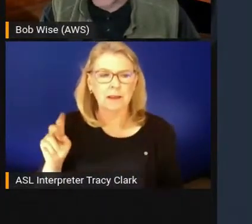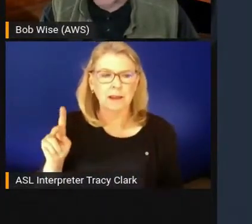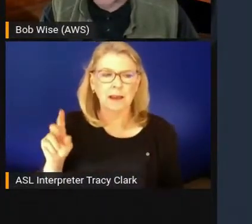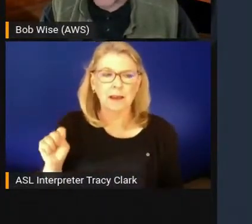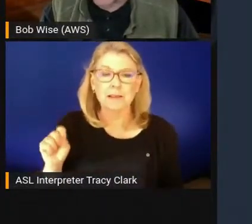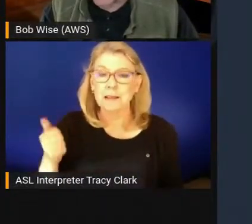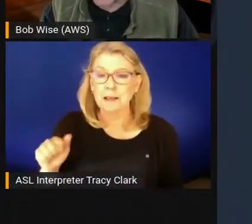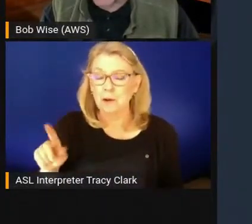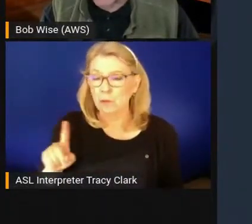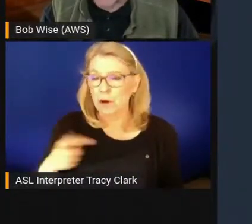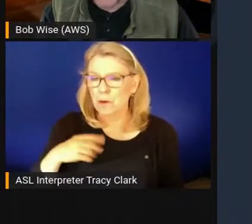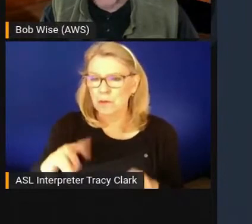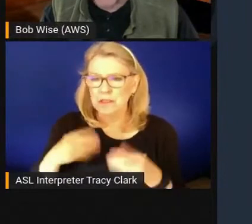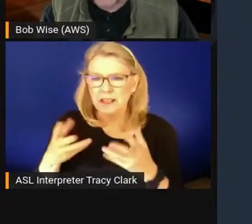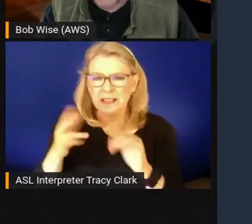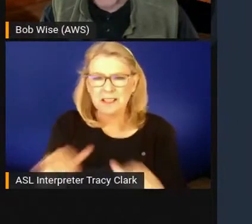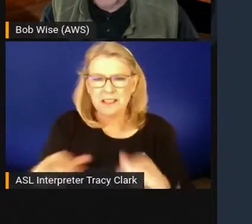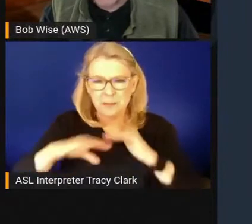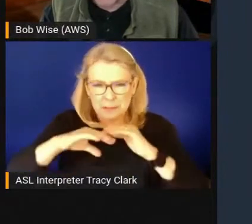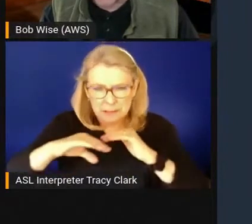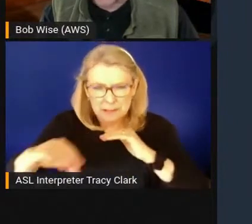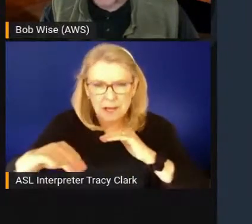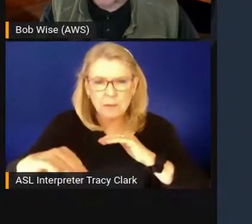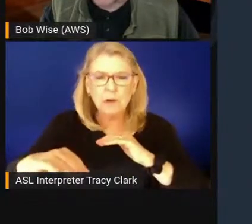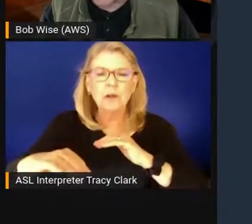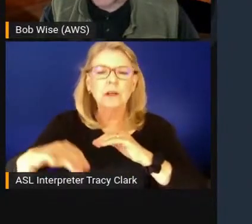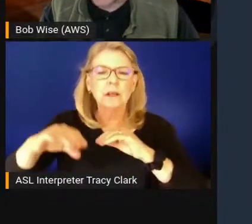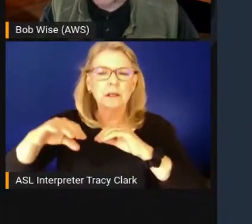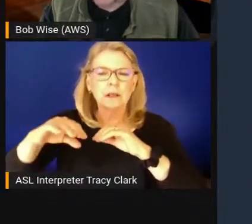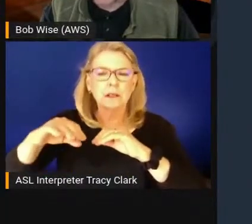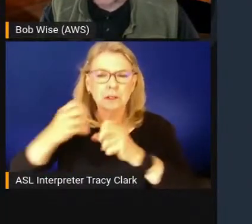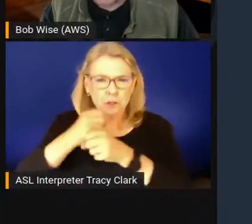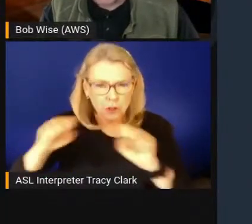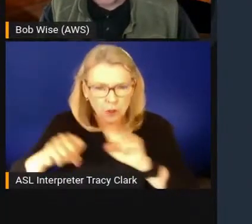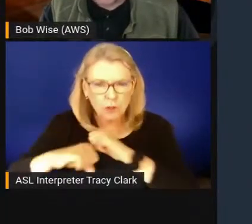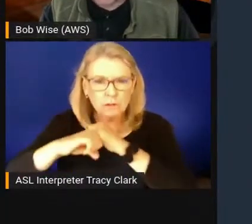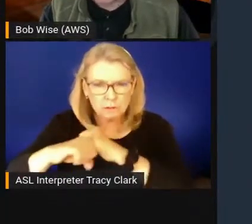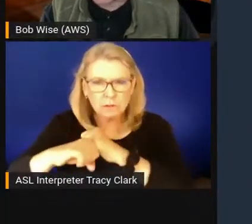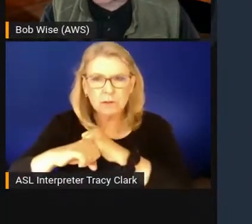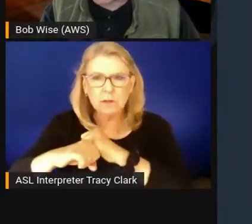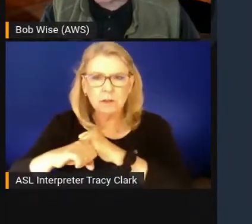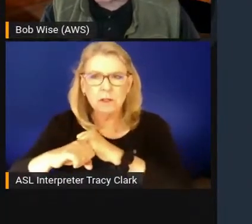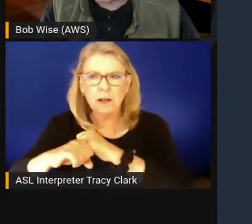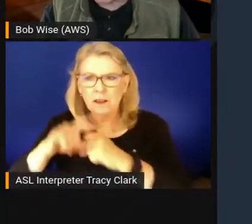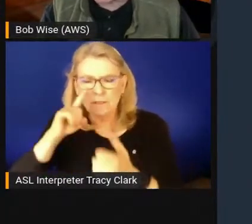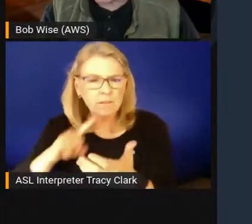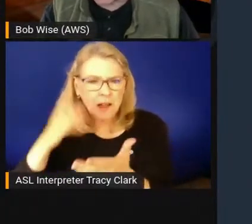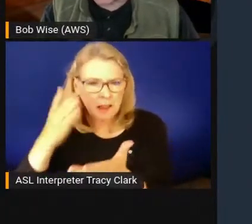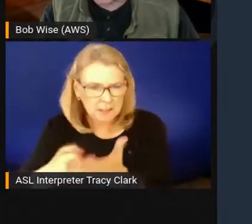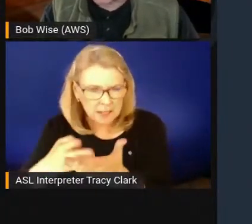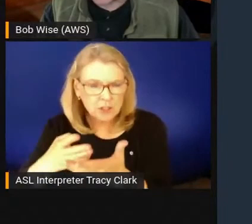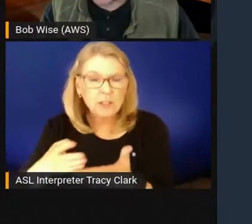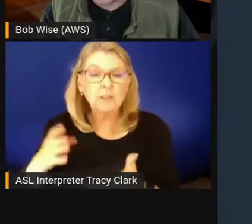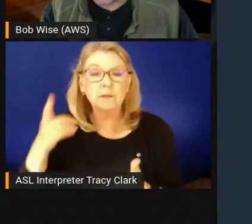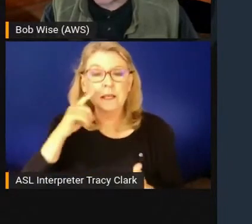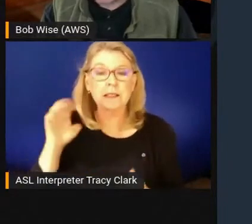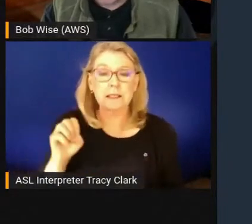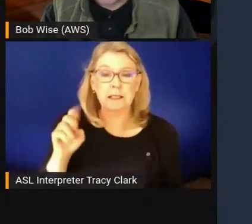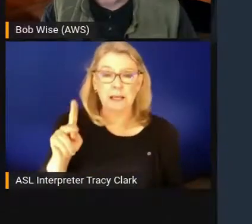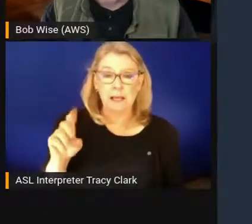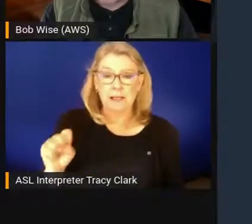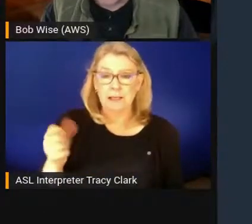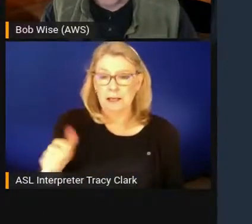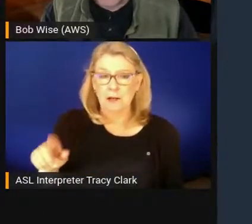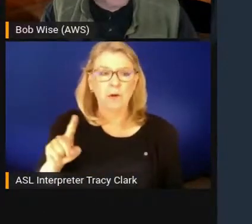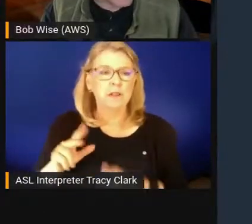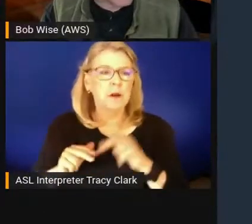that same stable and secure validated version of Kubernetes that EKS does. EKS Anywhere is built on the